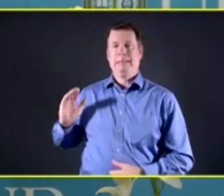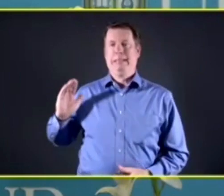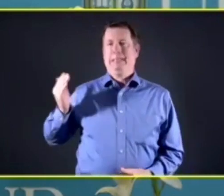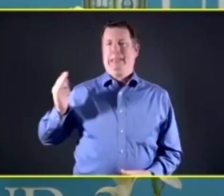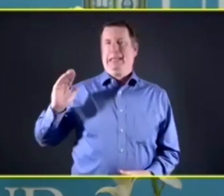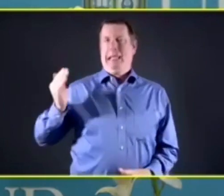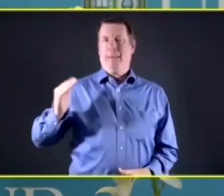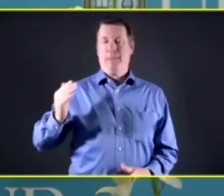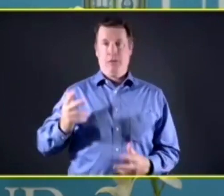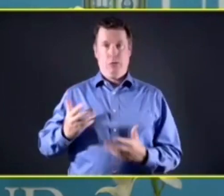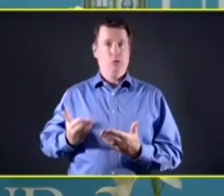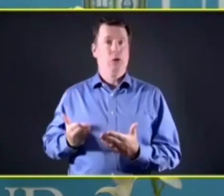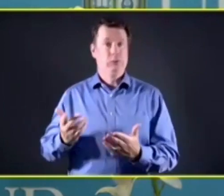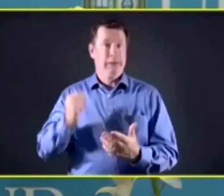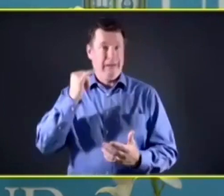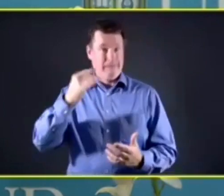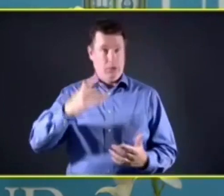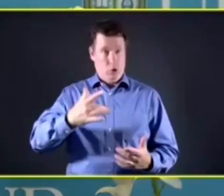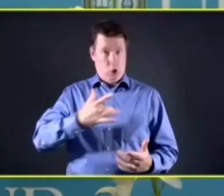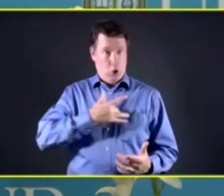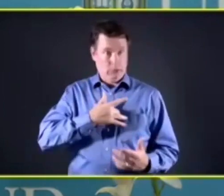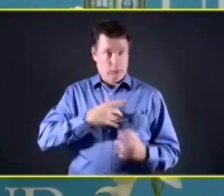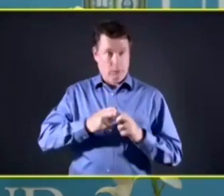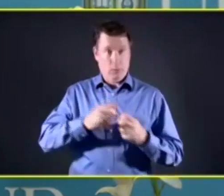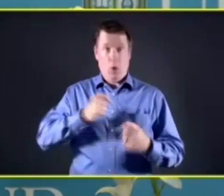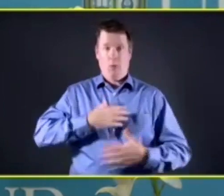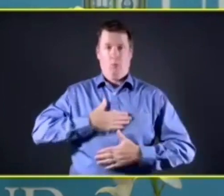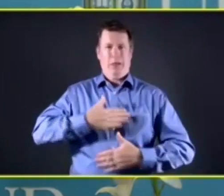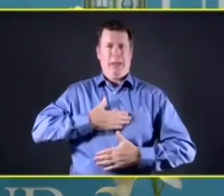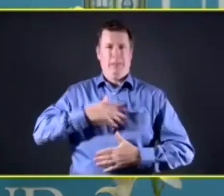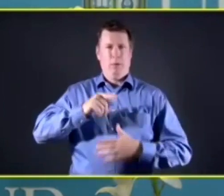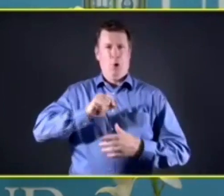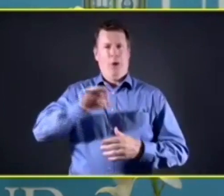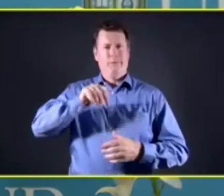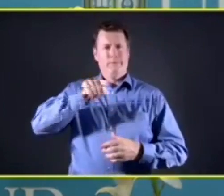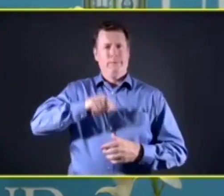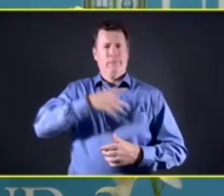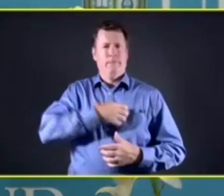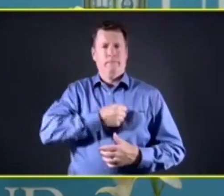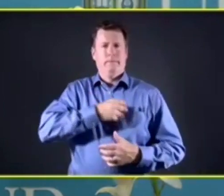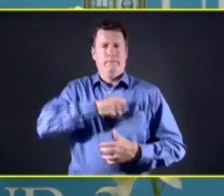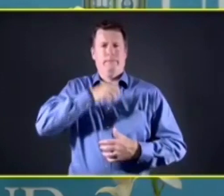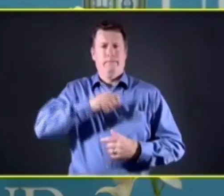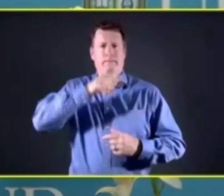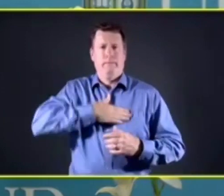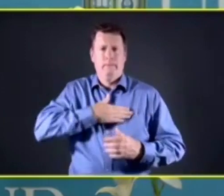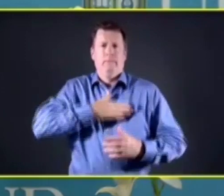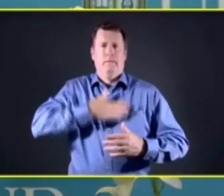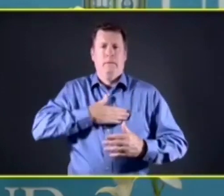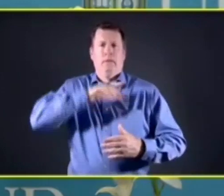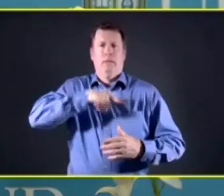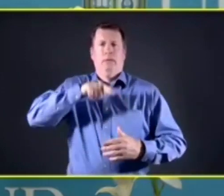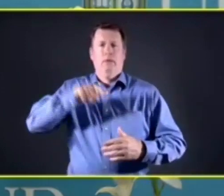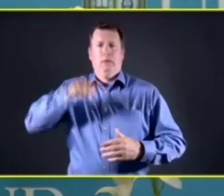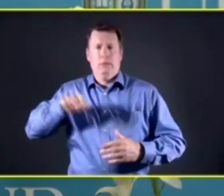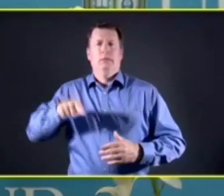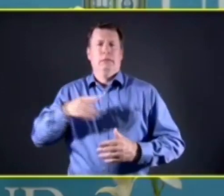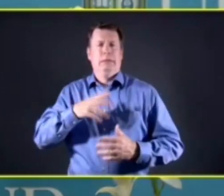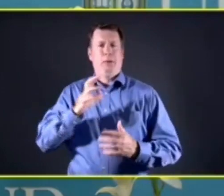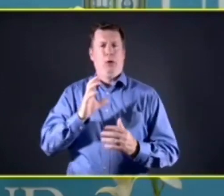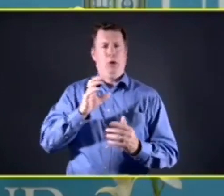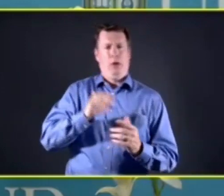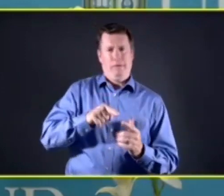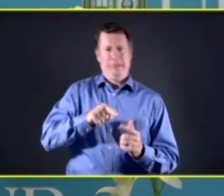So even if it's a different type of cardiac palpitation or something like that, we wouldn't enroll really anybody with anything